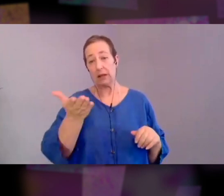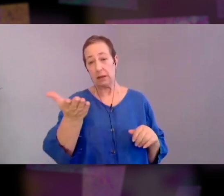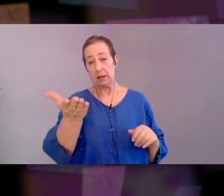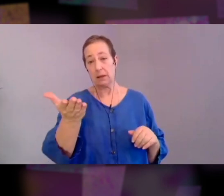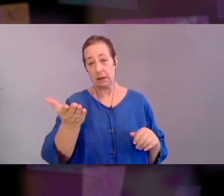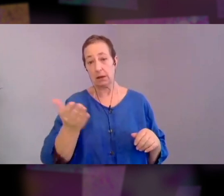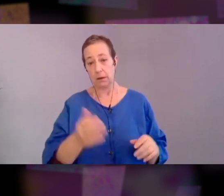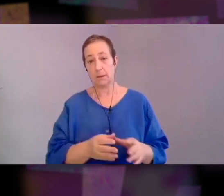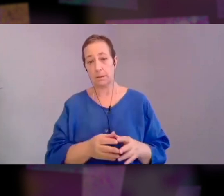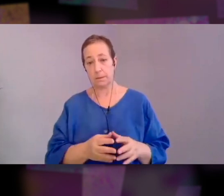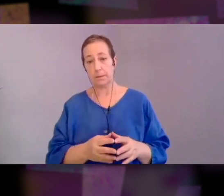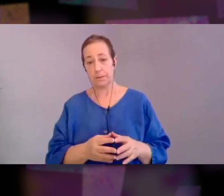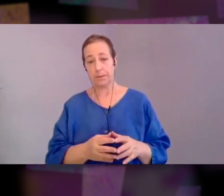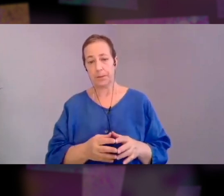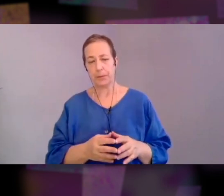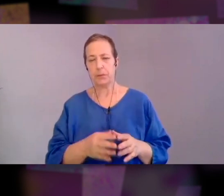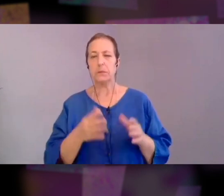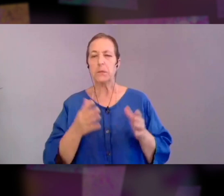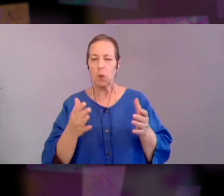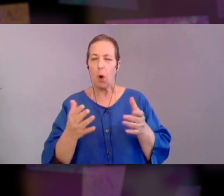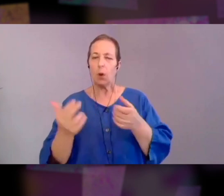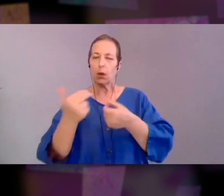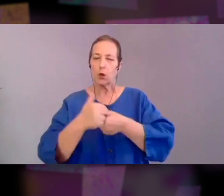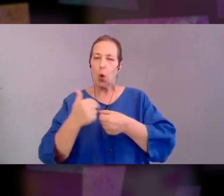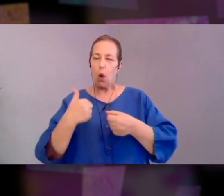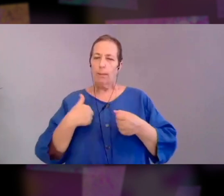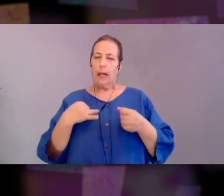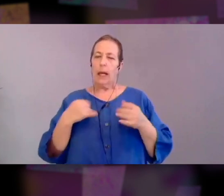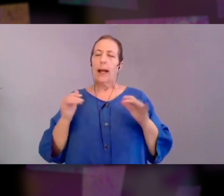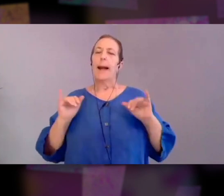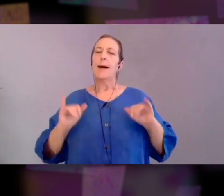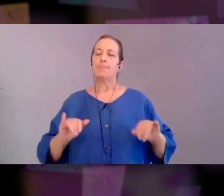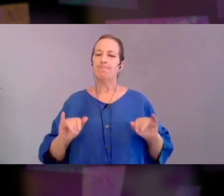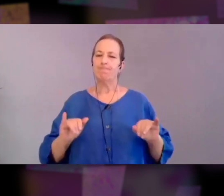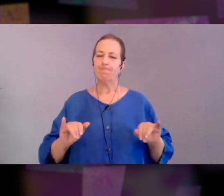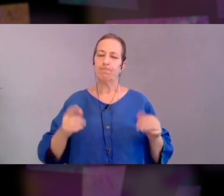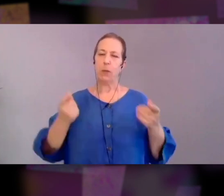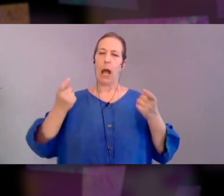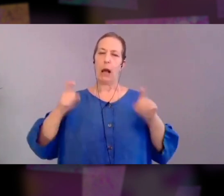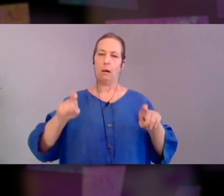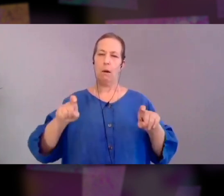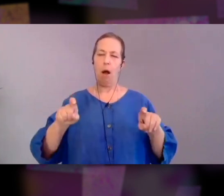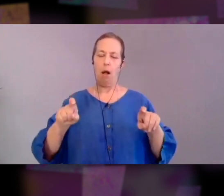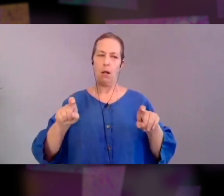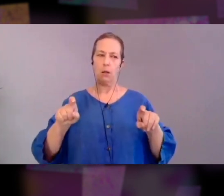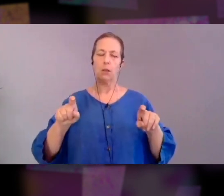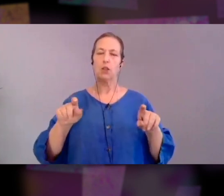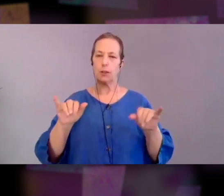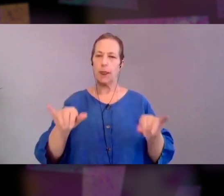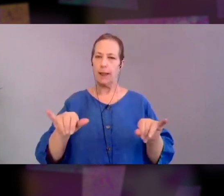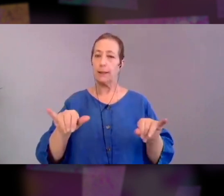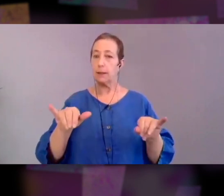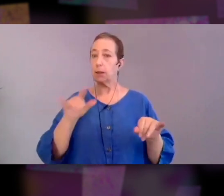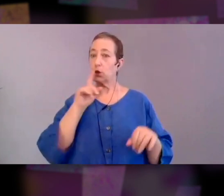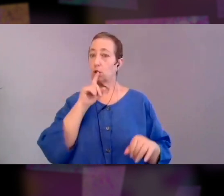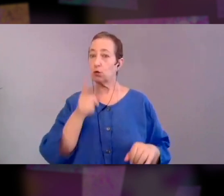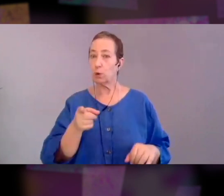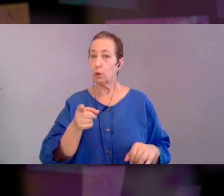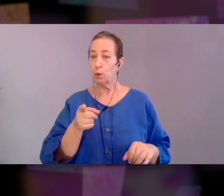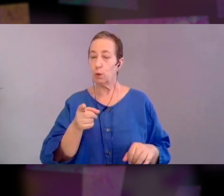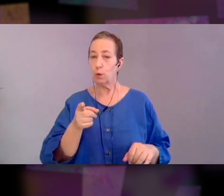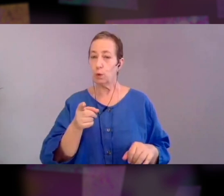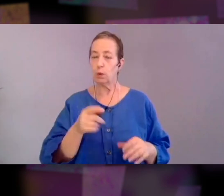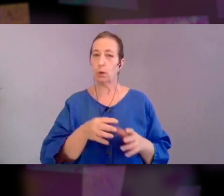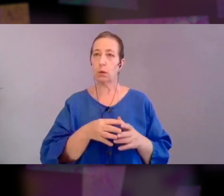I invite you to join me in acknowledging all of this, and I ask, how can we individually and